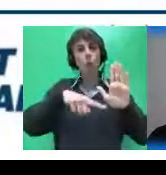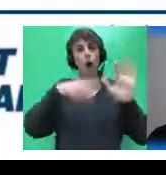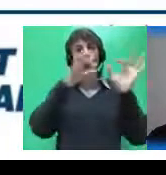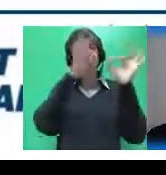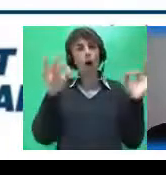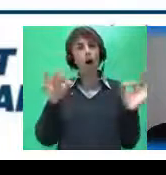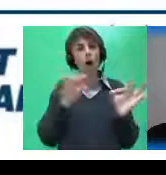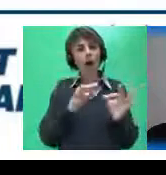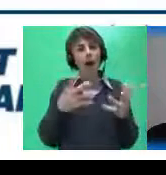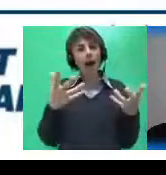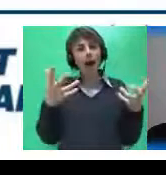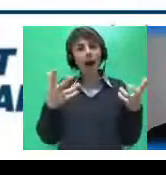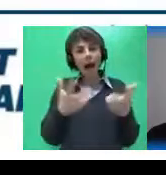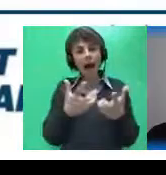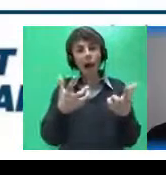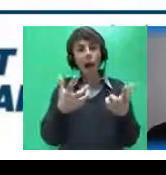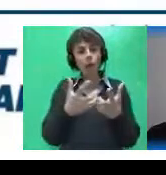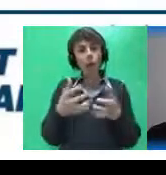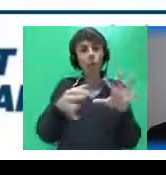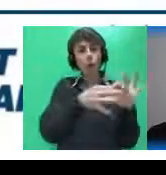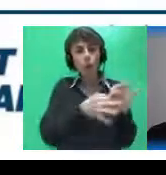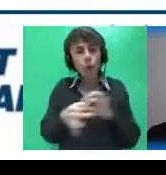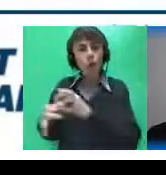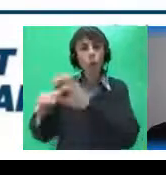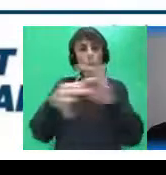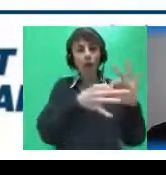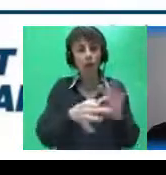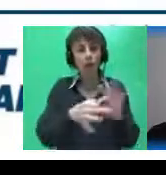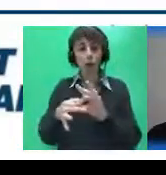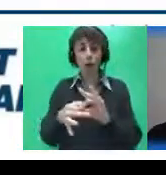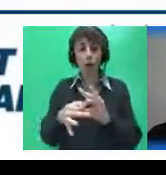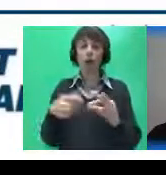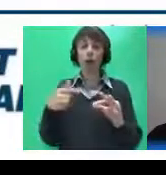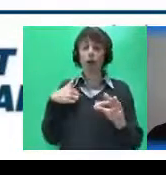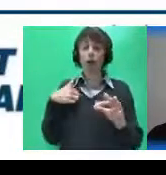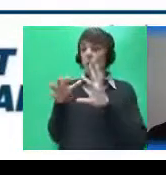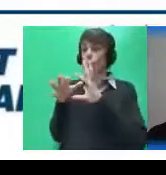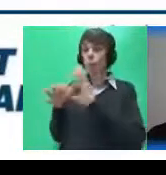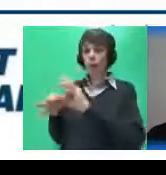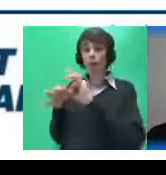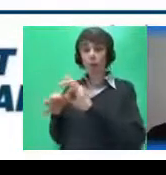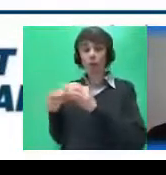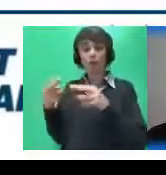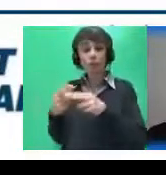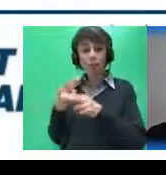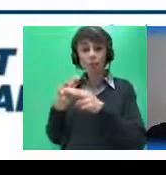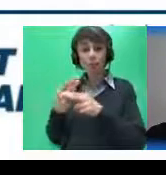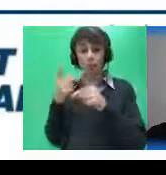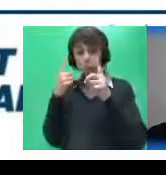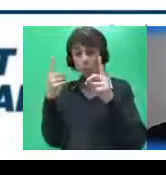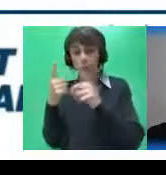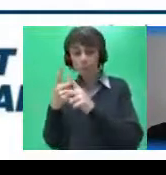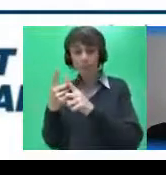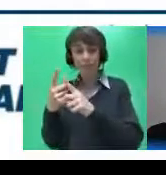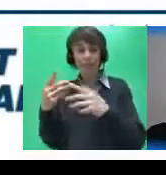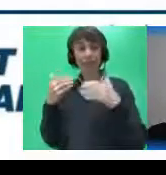starting point for that piece of work. So we're working with the National Centre for Sport and Exercise Medicine at Sheffield Hallam University to lead a lot of this